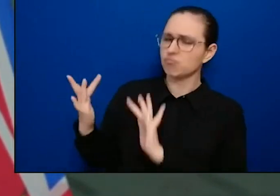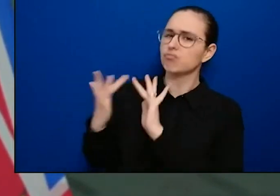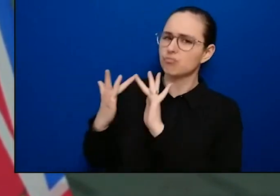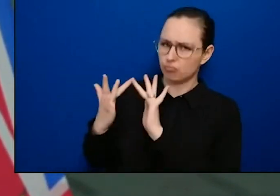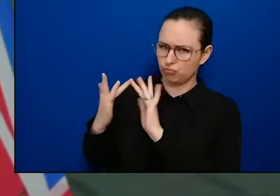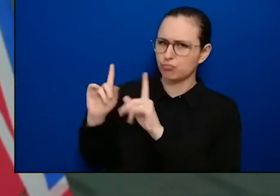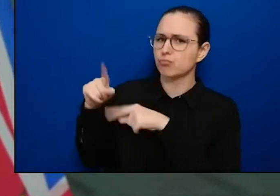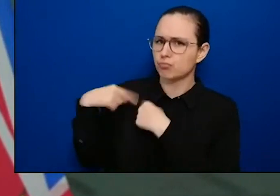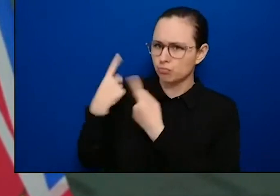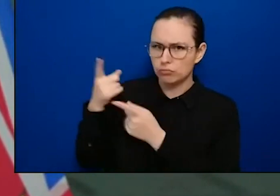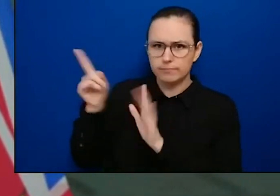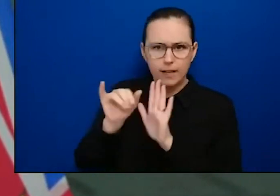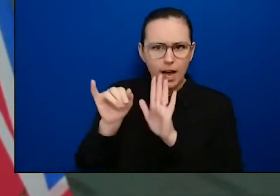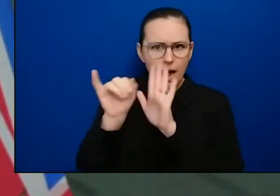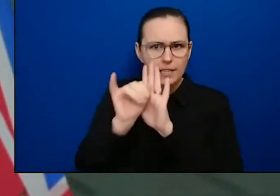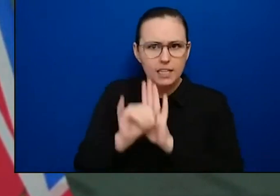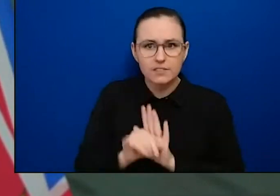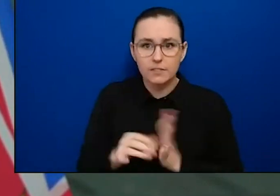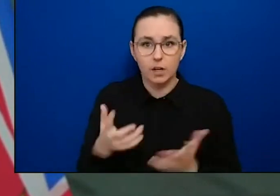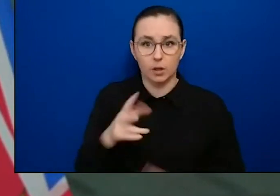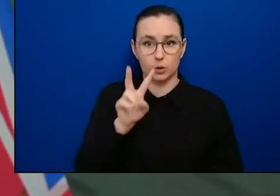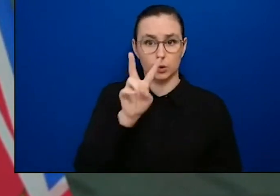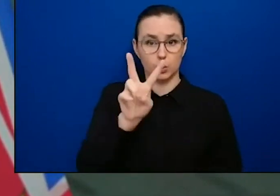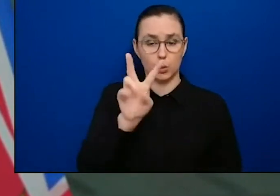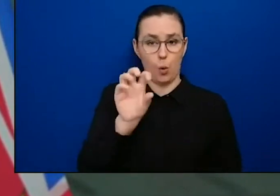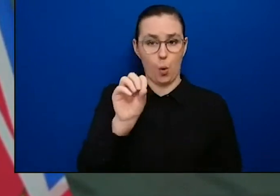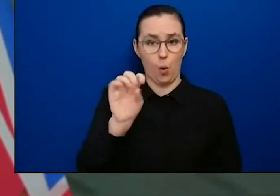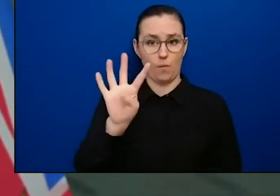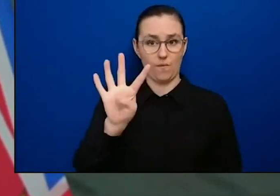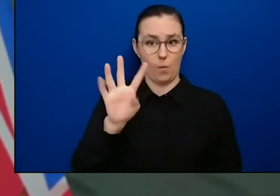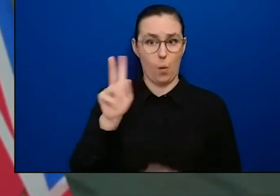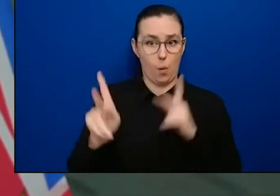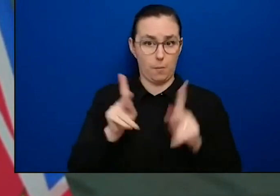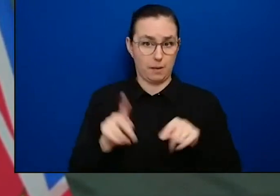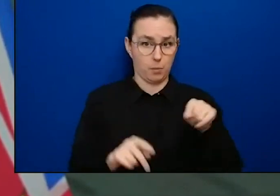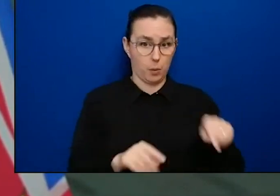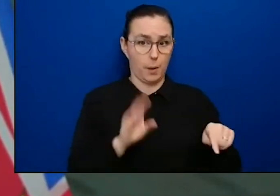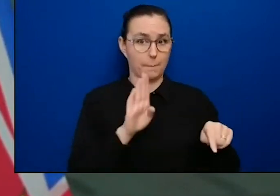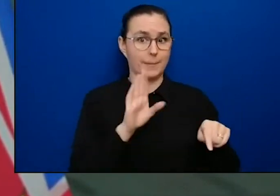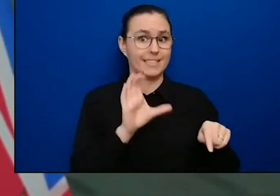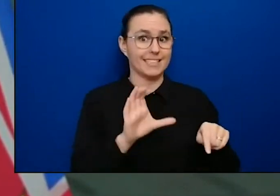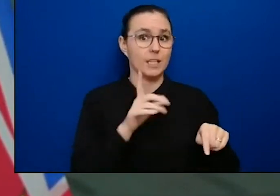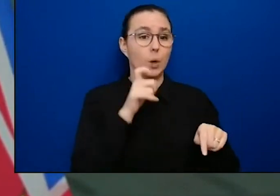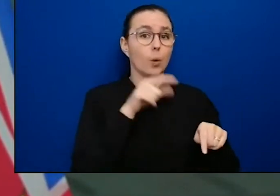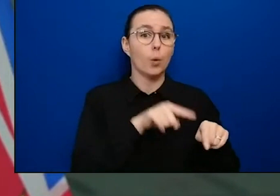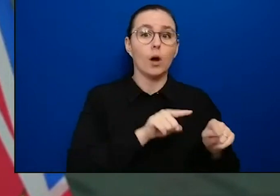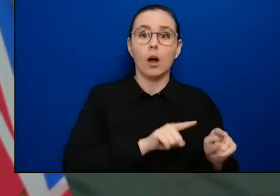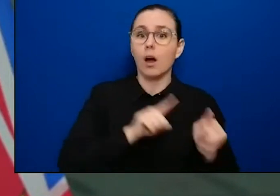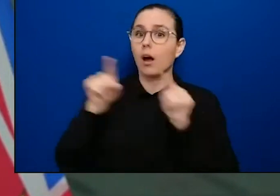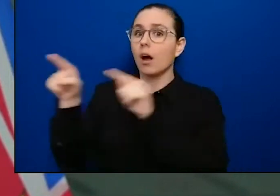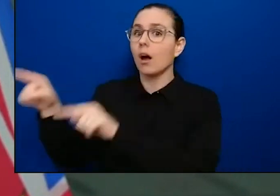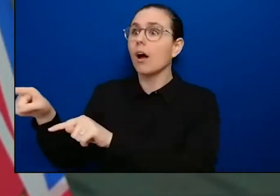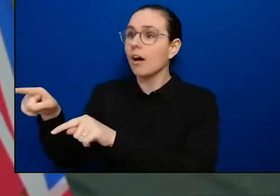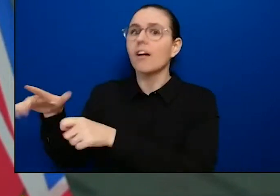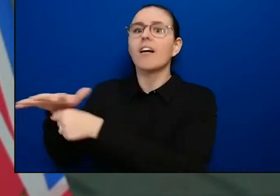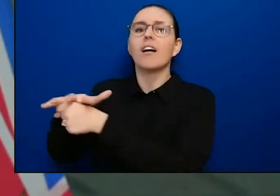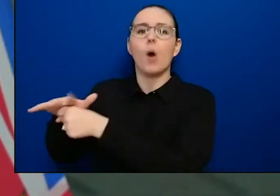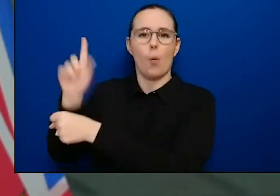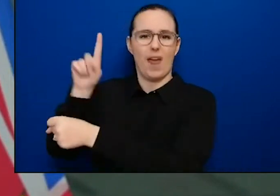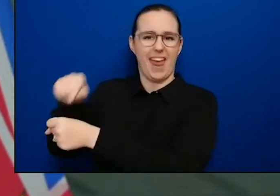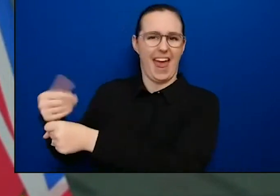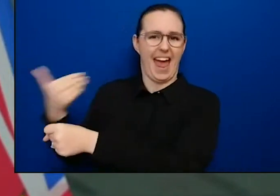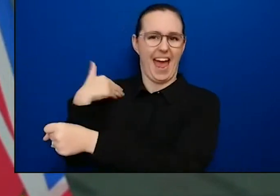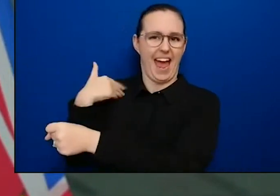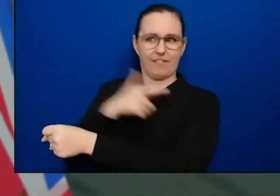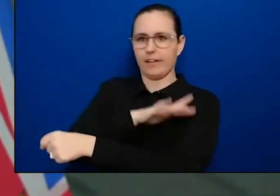identified 204 people in BC who were recently in affected areas. And the quarantine service, working with